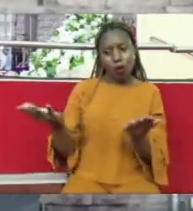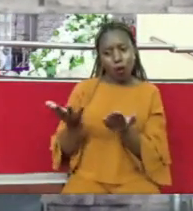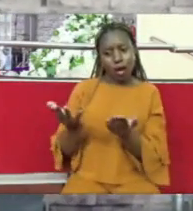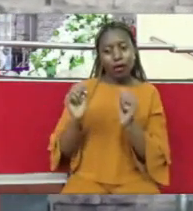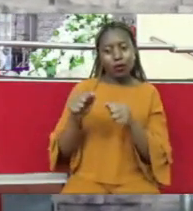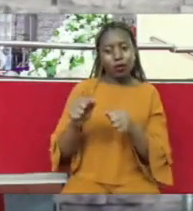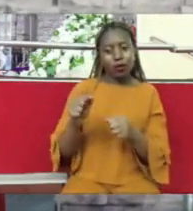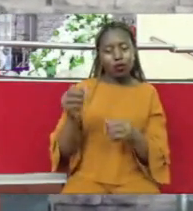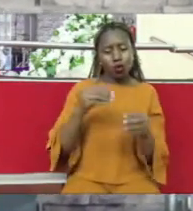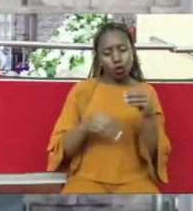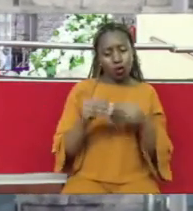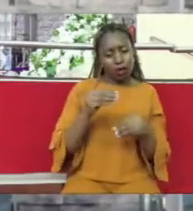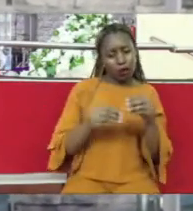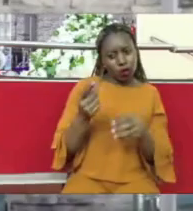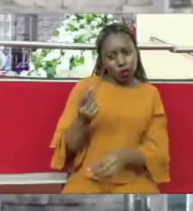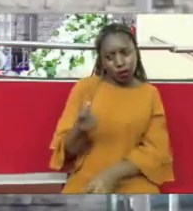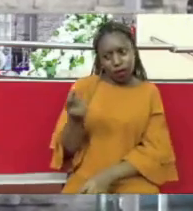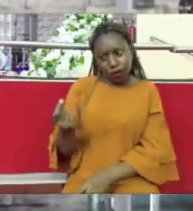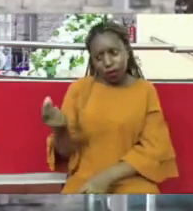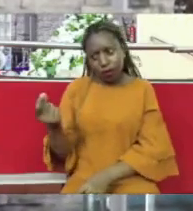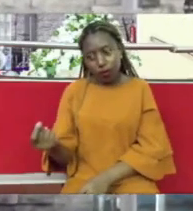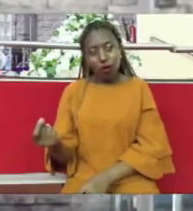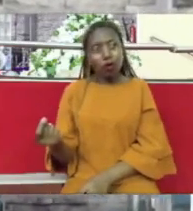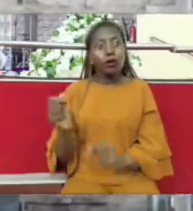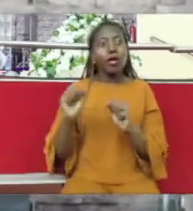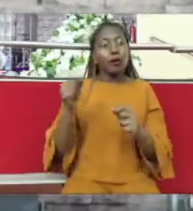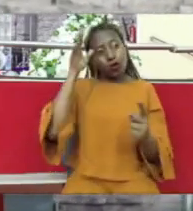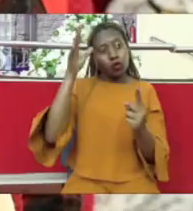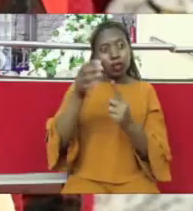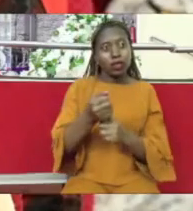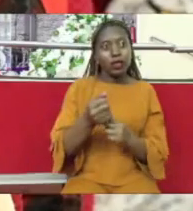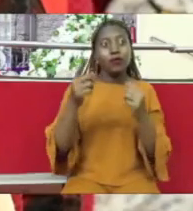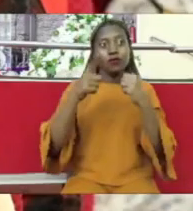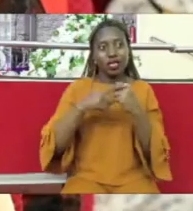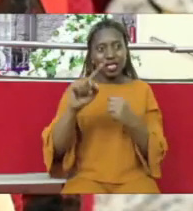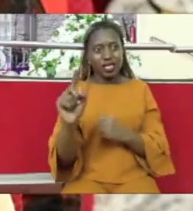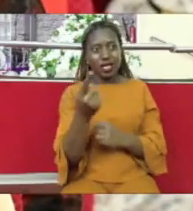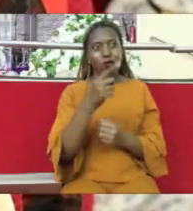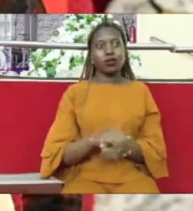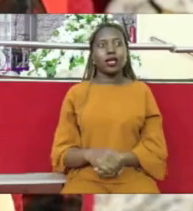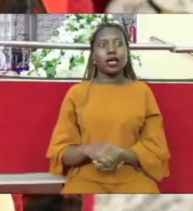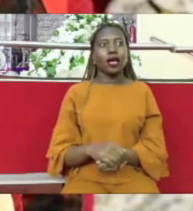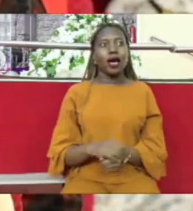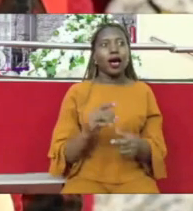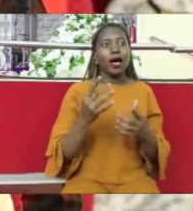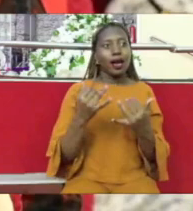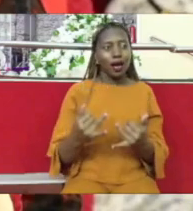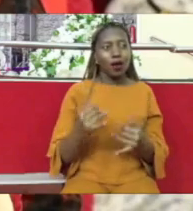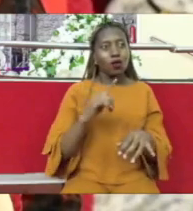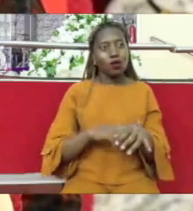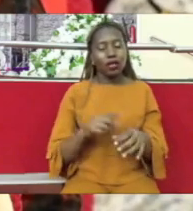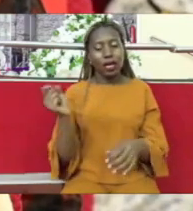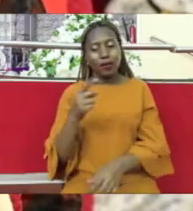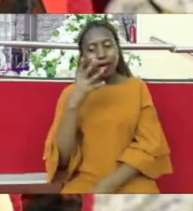500, 200 to ensure it comes to 6,000. There it will be kept in the account. Ikifika April, you will be